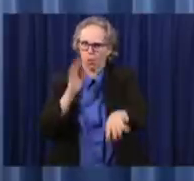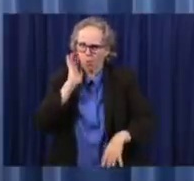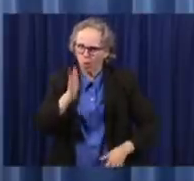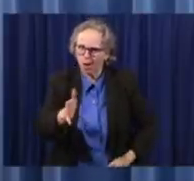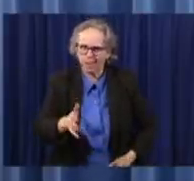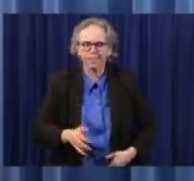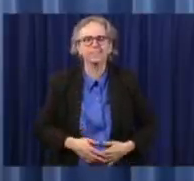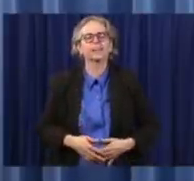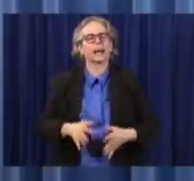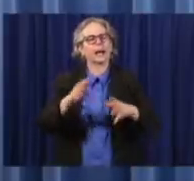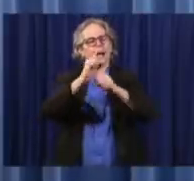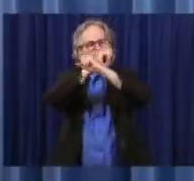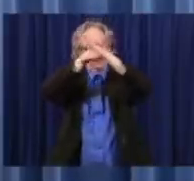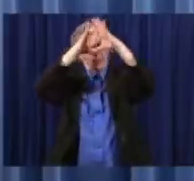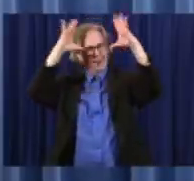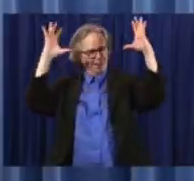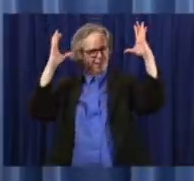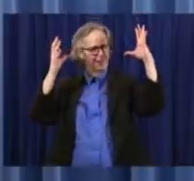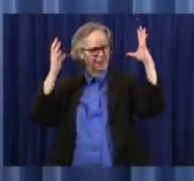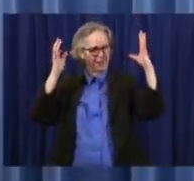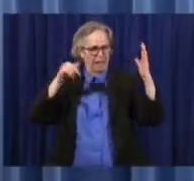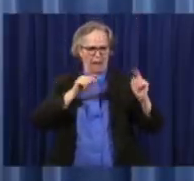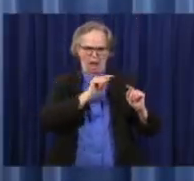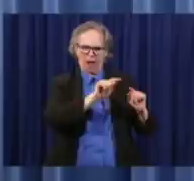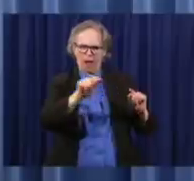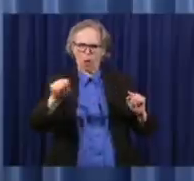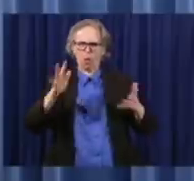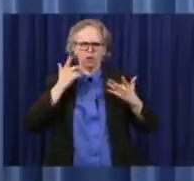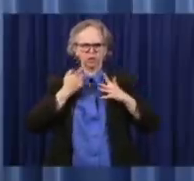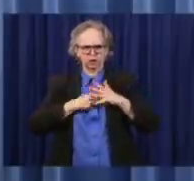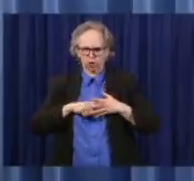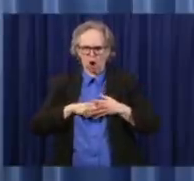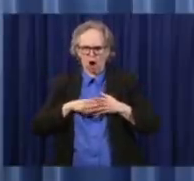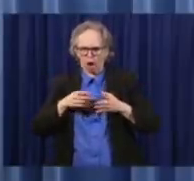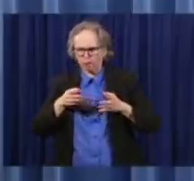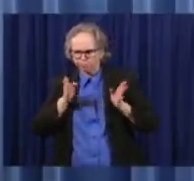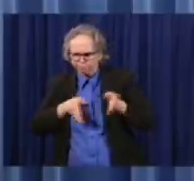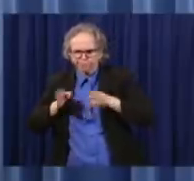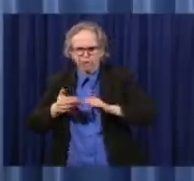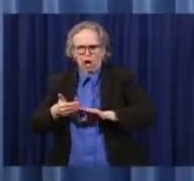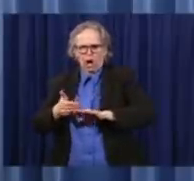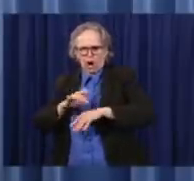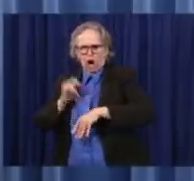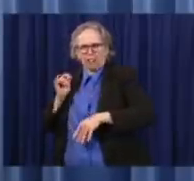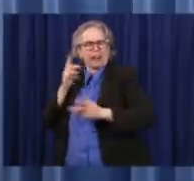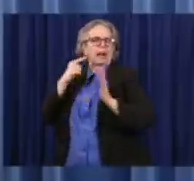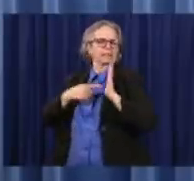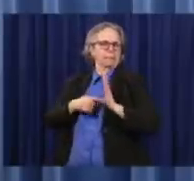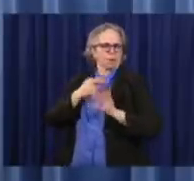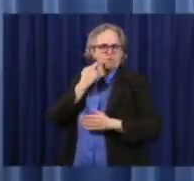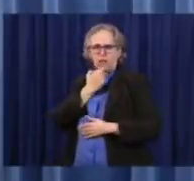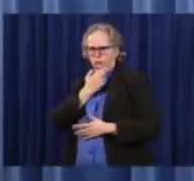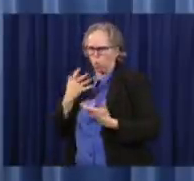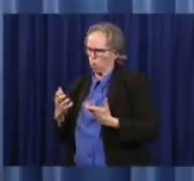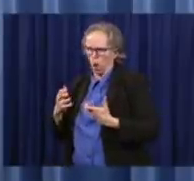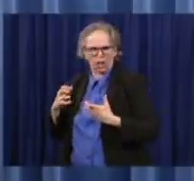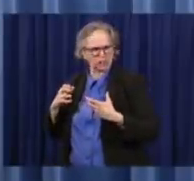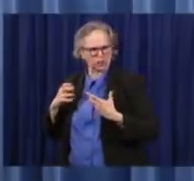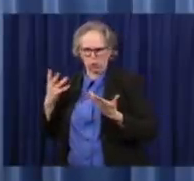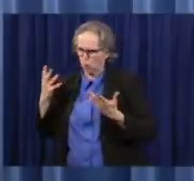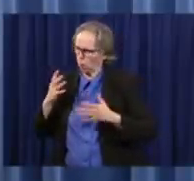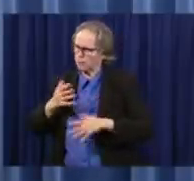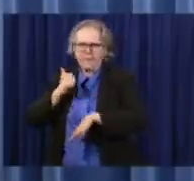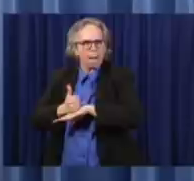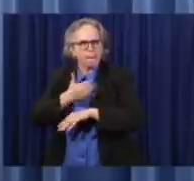looking for restaurants. Once we get the best practices up, we'll set the date. We're going to do the same thing